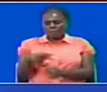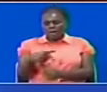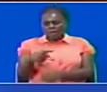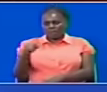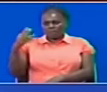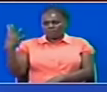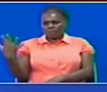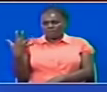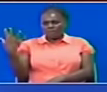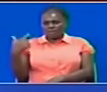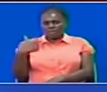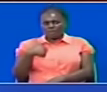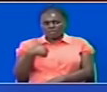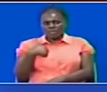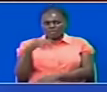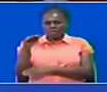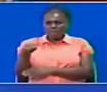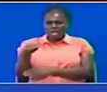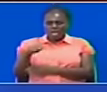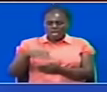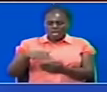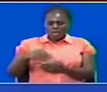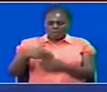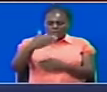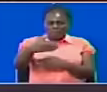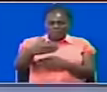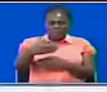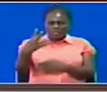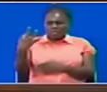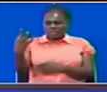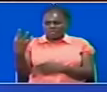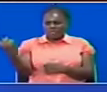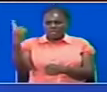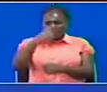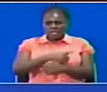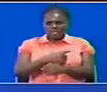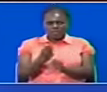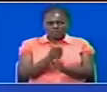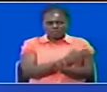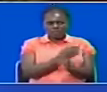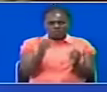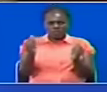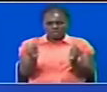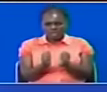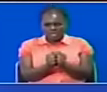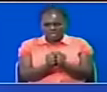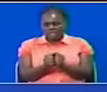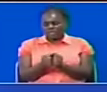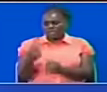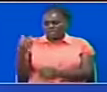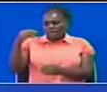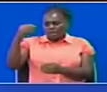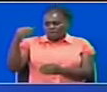I'm simply praying that you extend this registration to the 7th of May, 3 days before the 10th of May, and will be within the